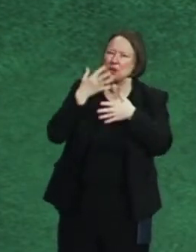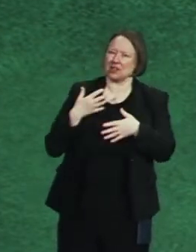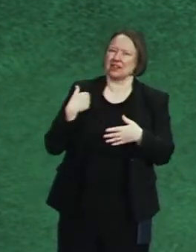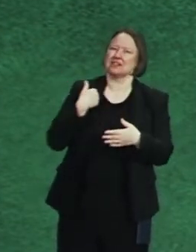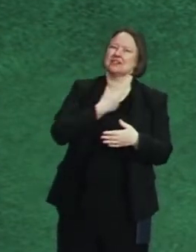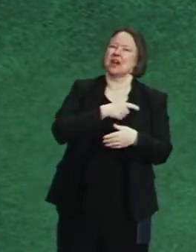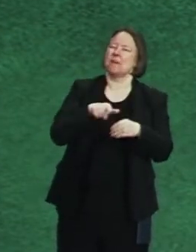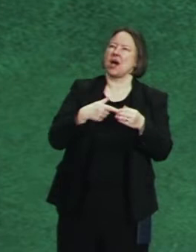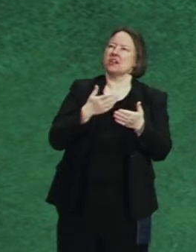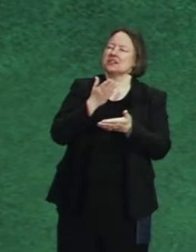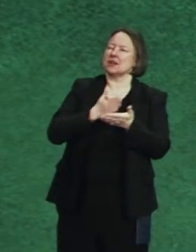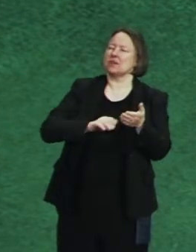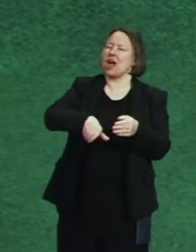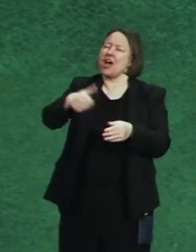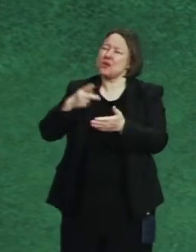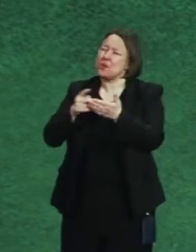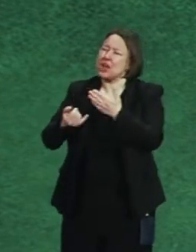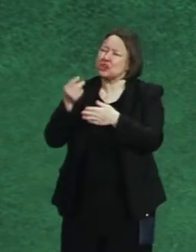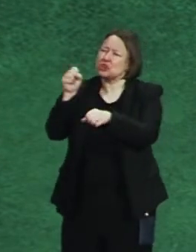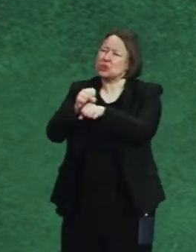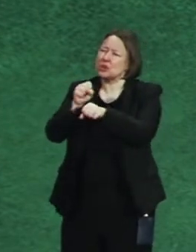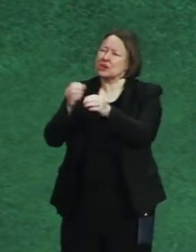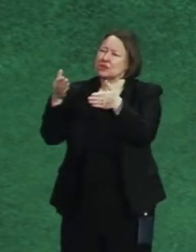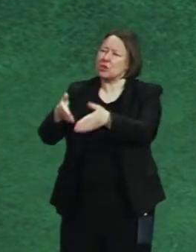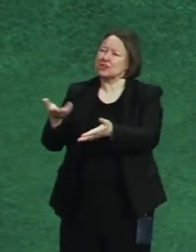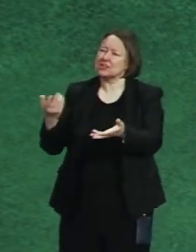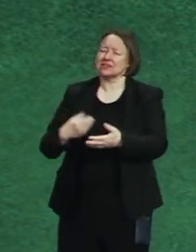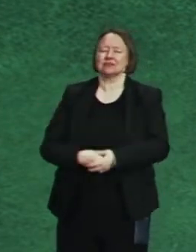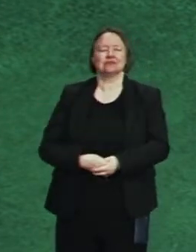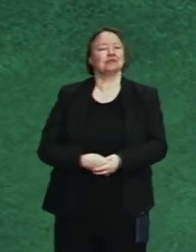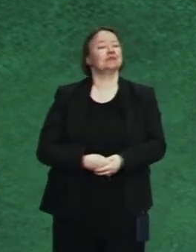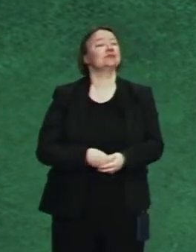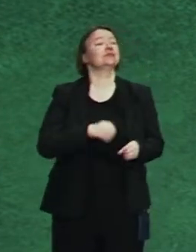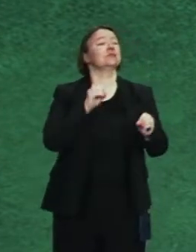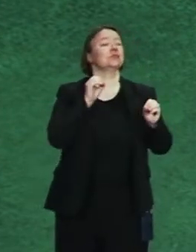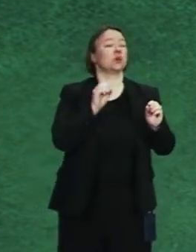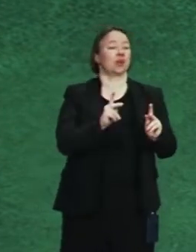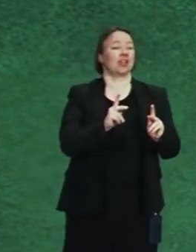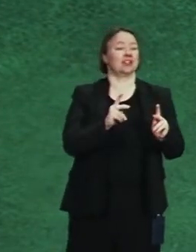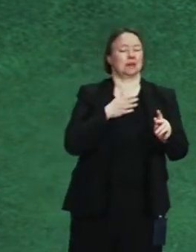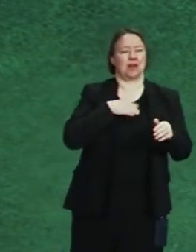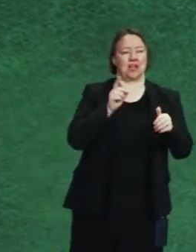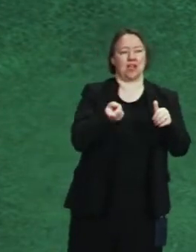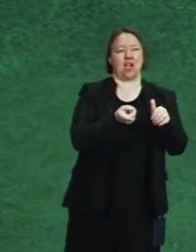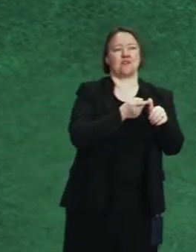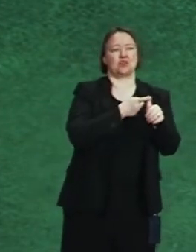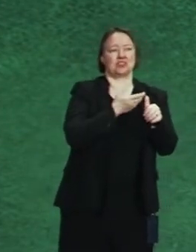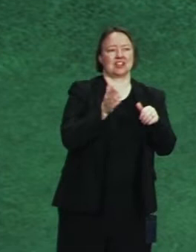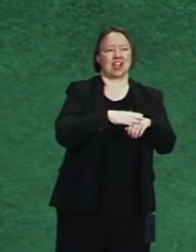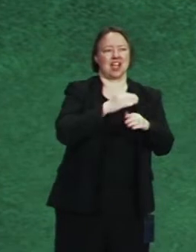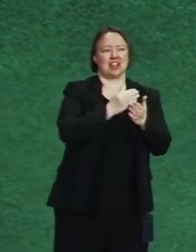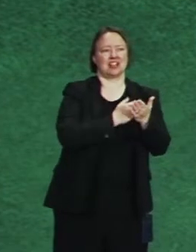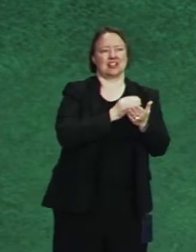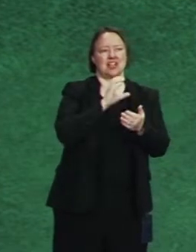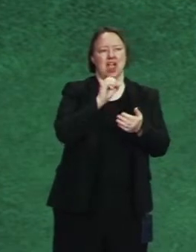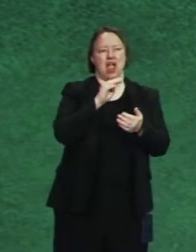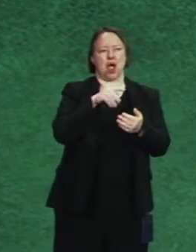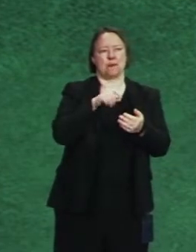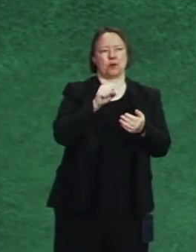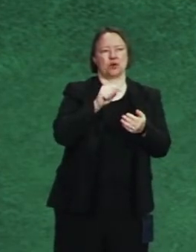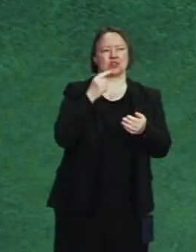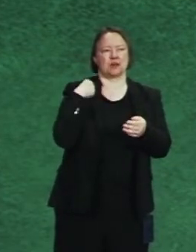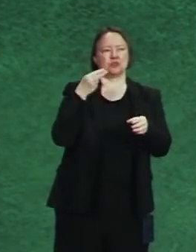bit about some of the other projects that you're working on? Okay, so in my first day on the university campus, I joined